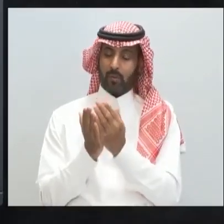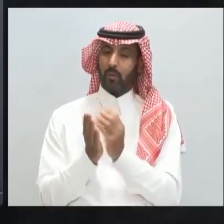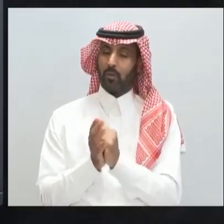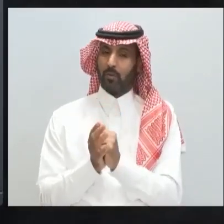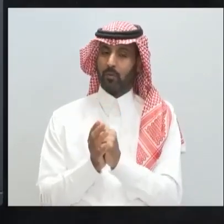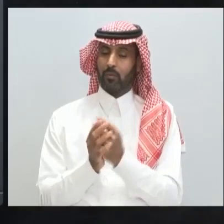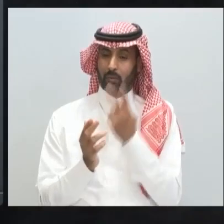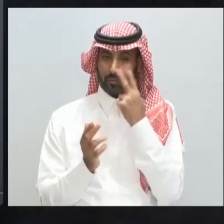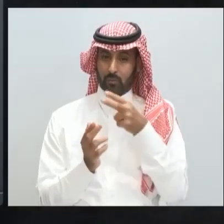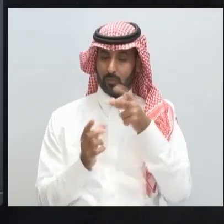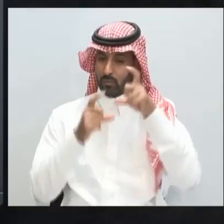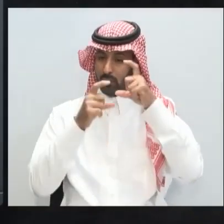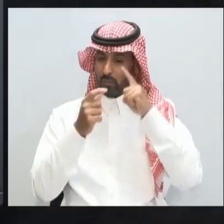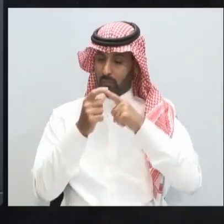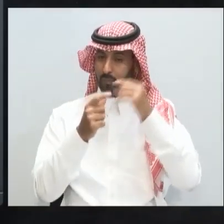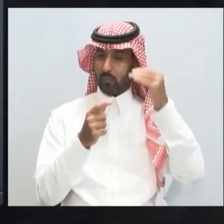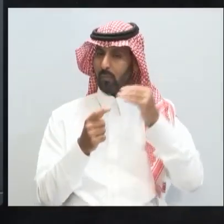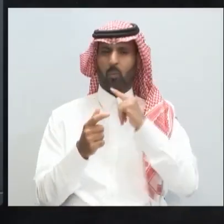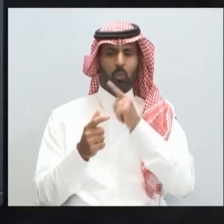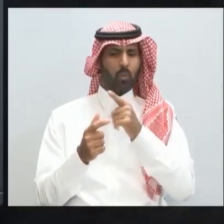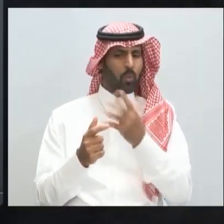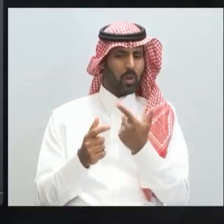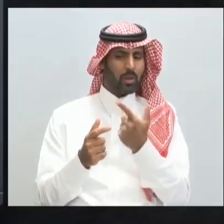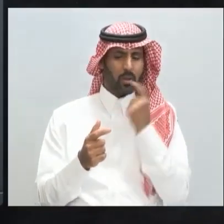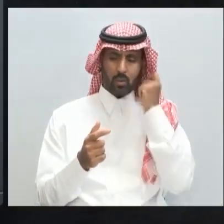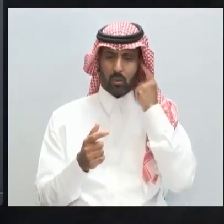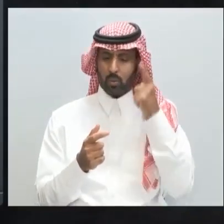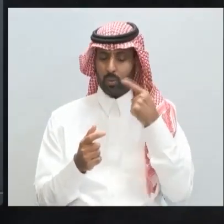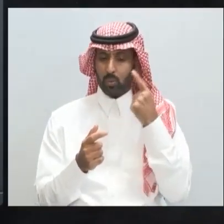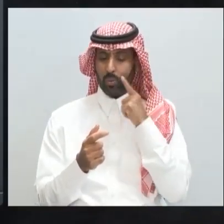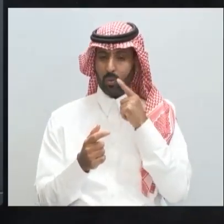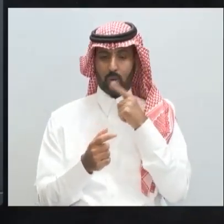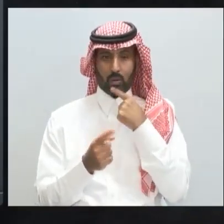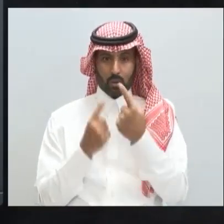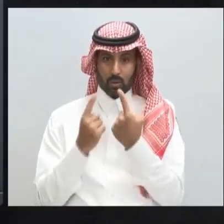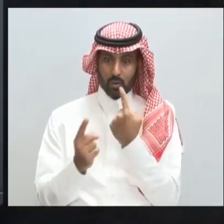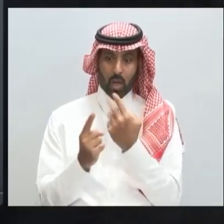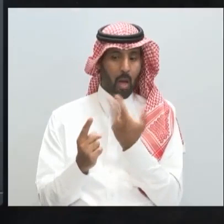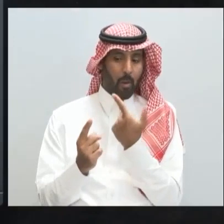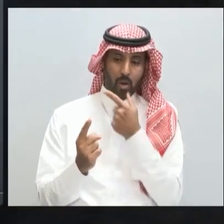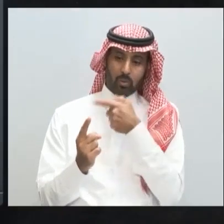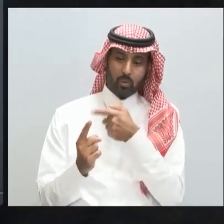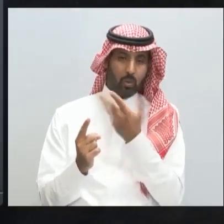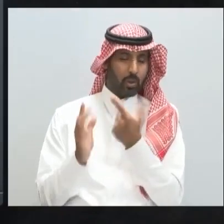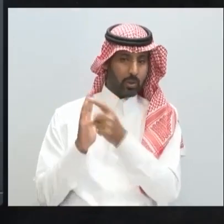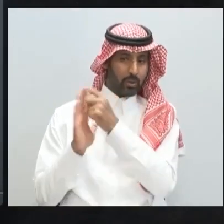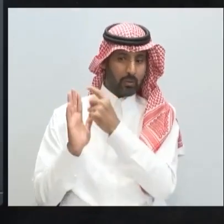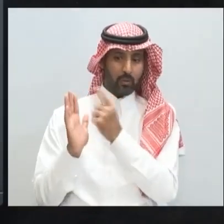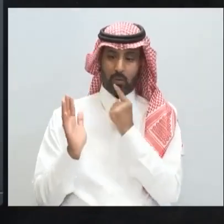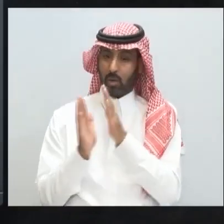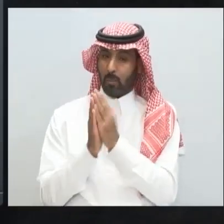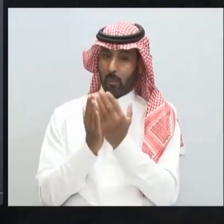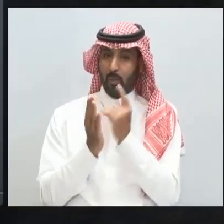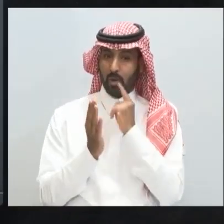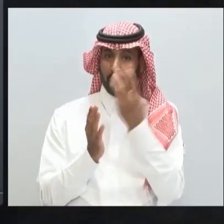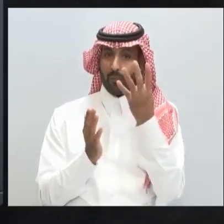page four. Look at the photos and say, what do you think the conversation is about? So open page four